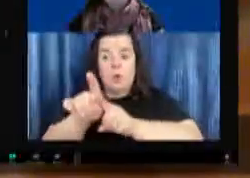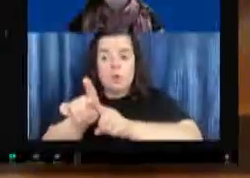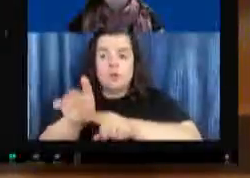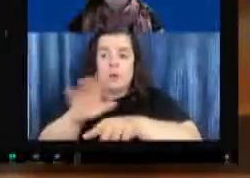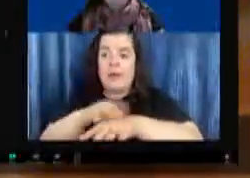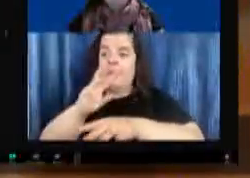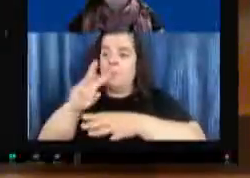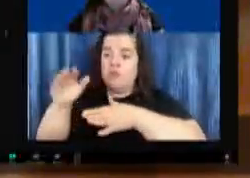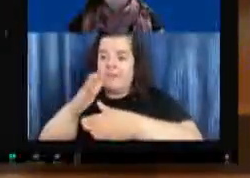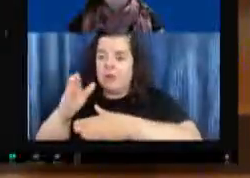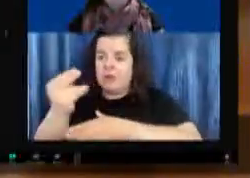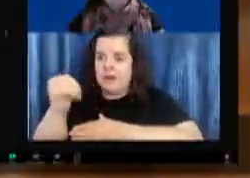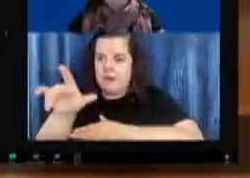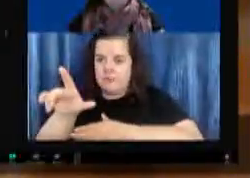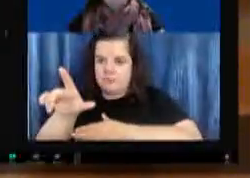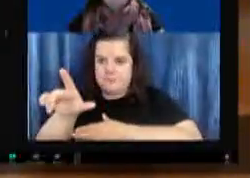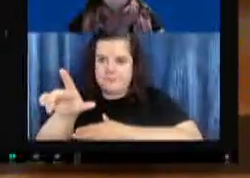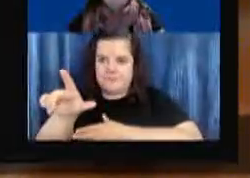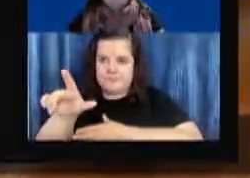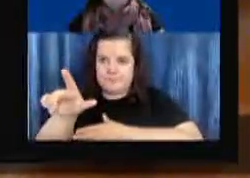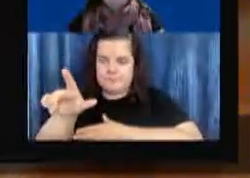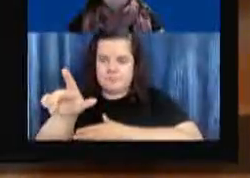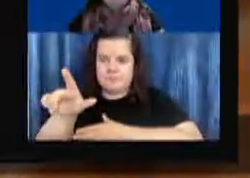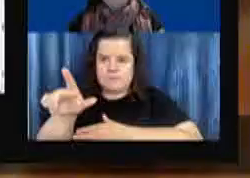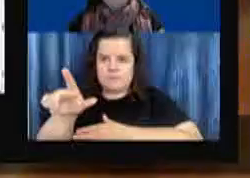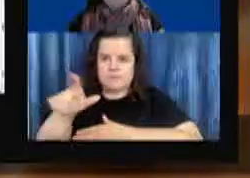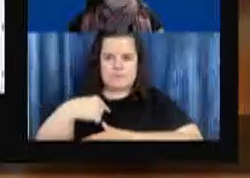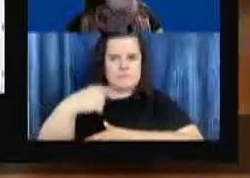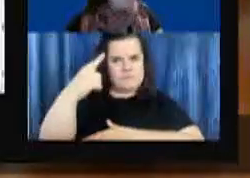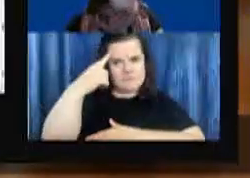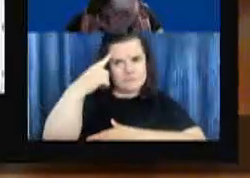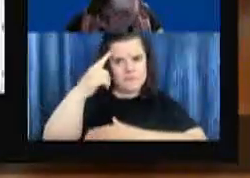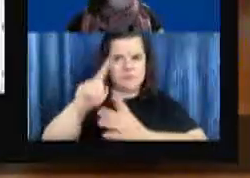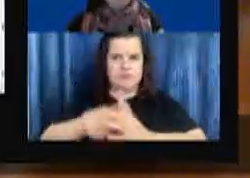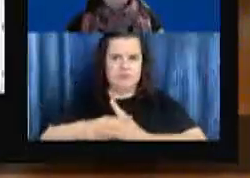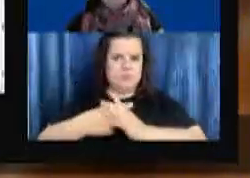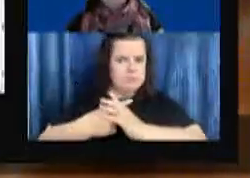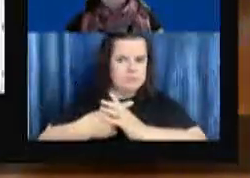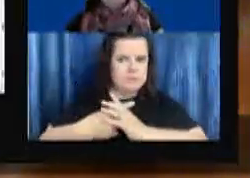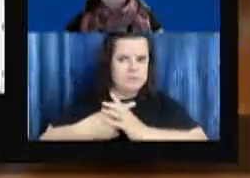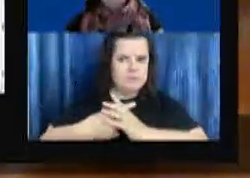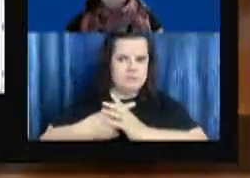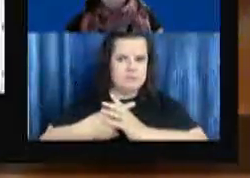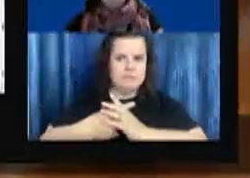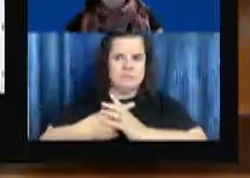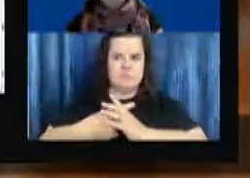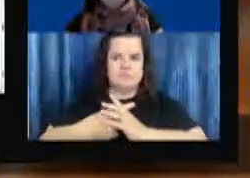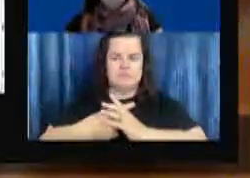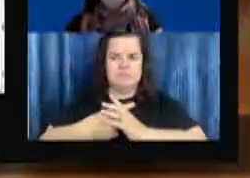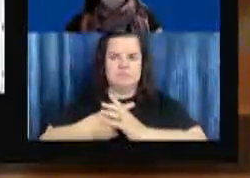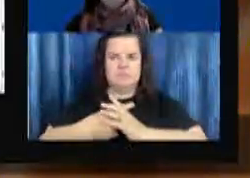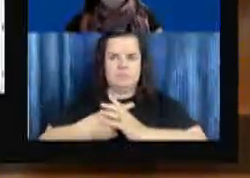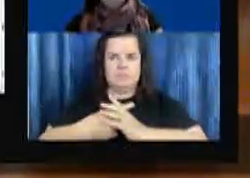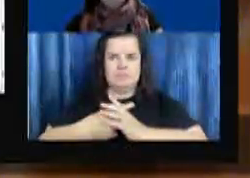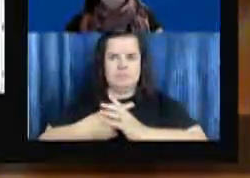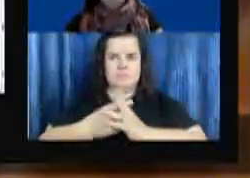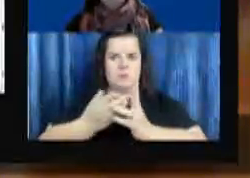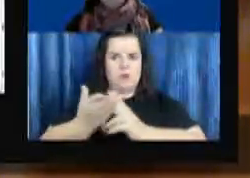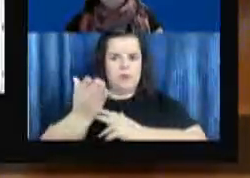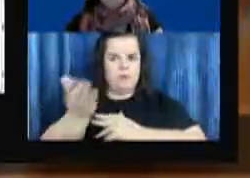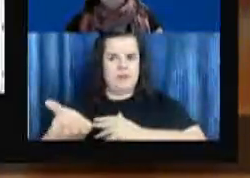Hill. So I thought you originally were, as you can see, yes, it goes right there, that